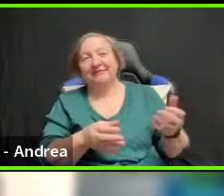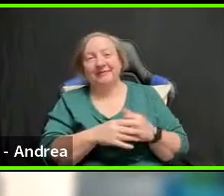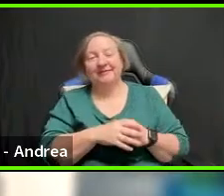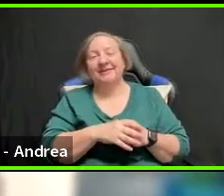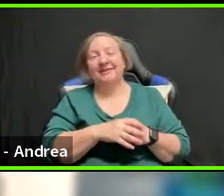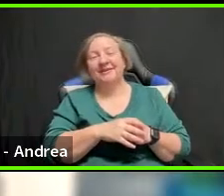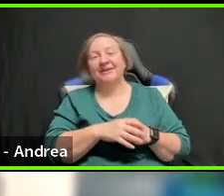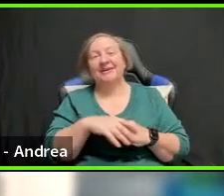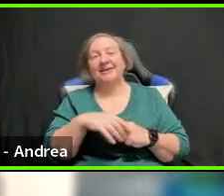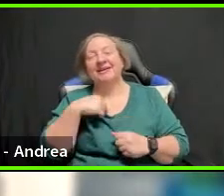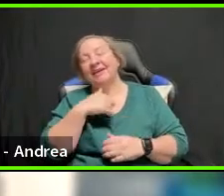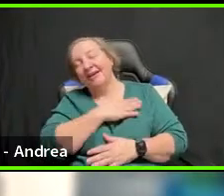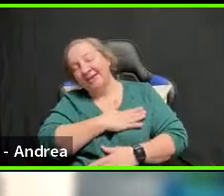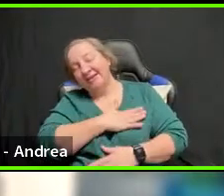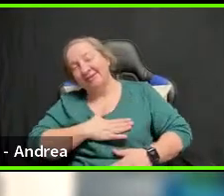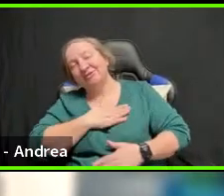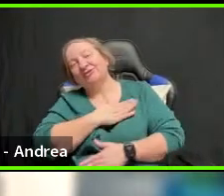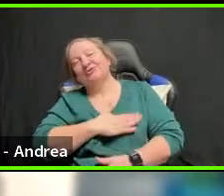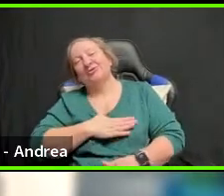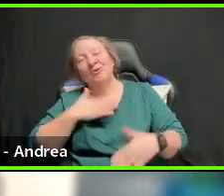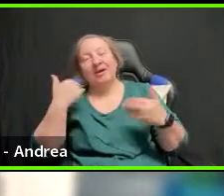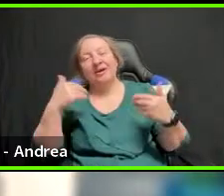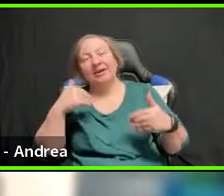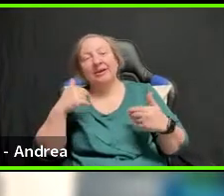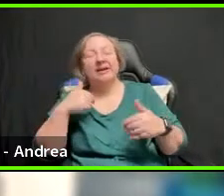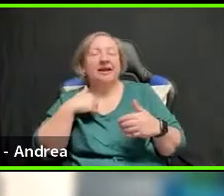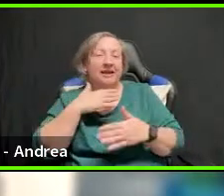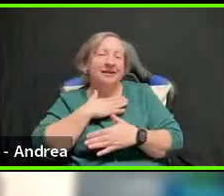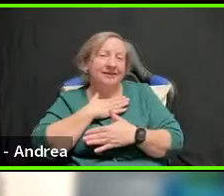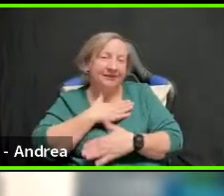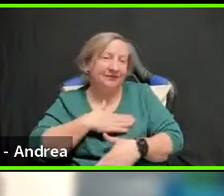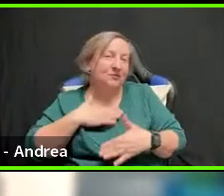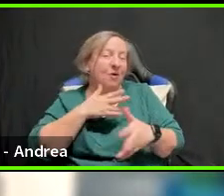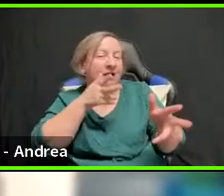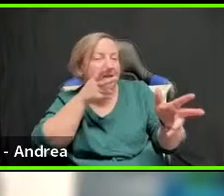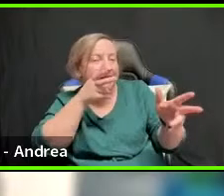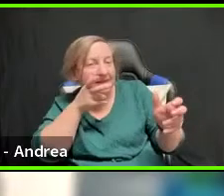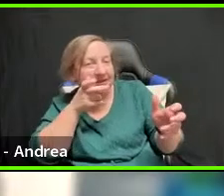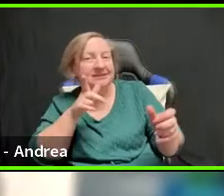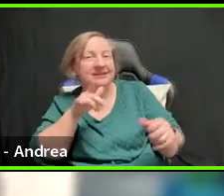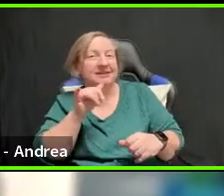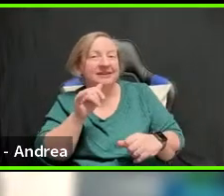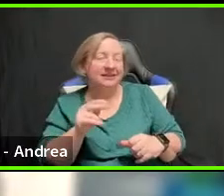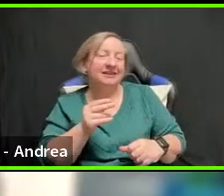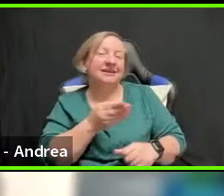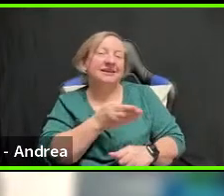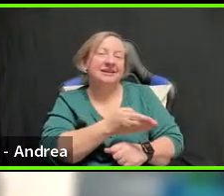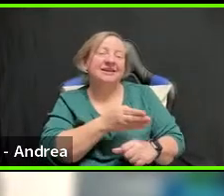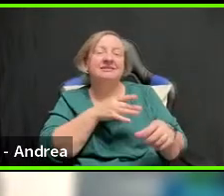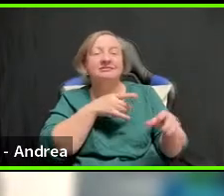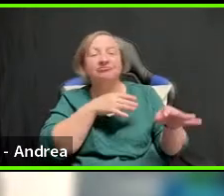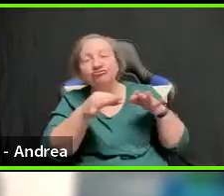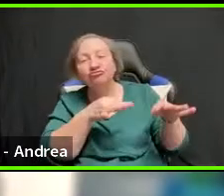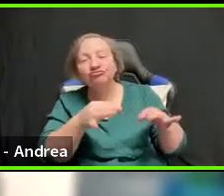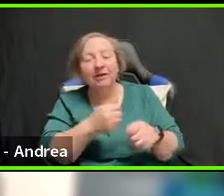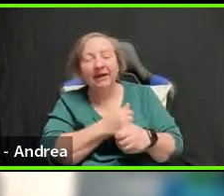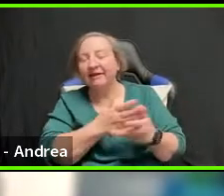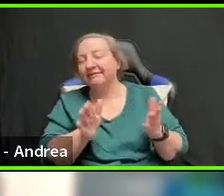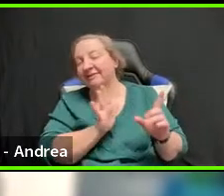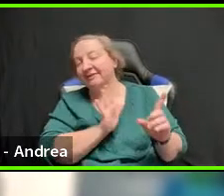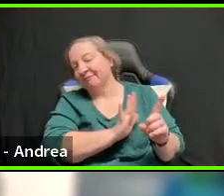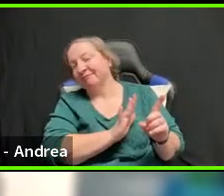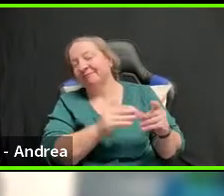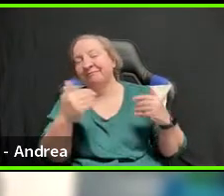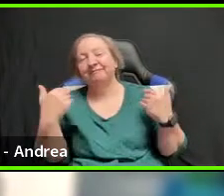I so enjoy, I enjoy listening to her describe everything, but